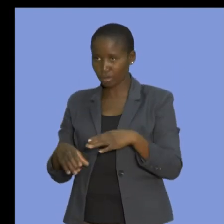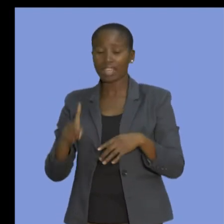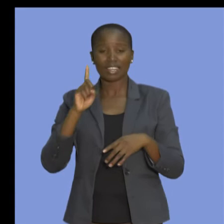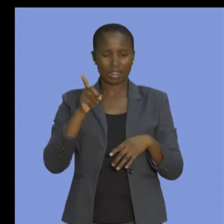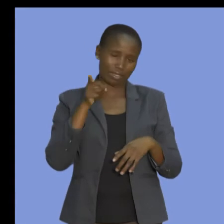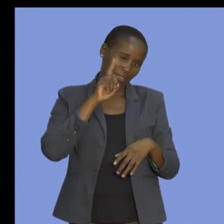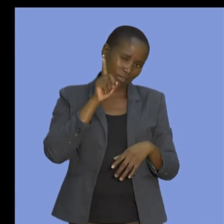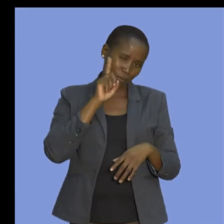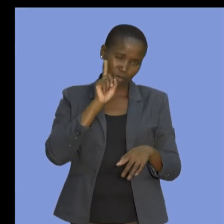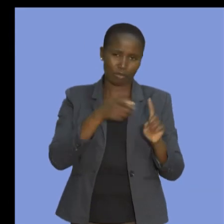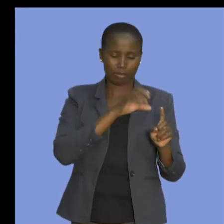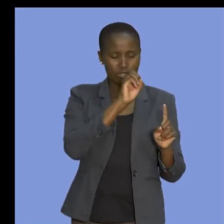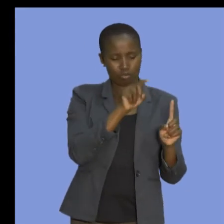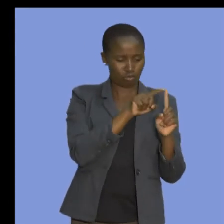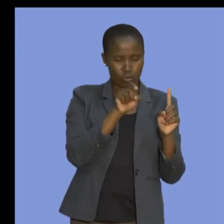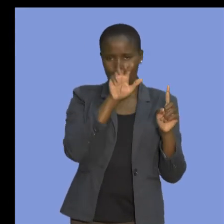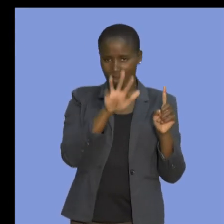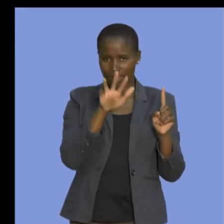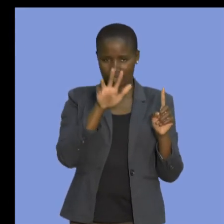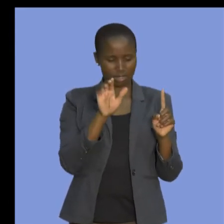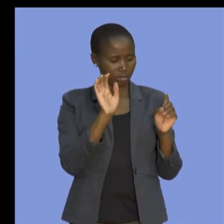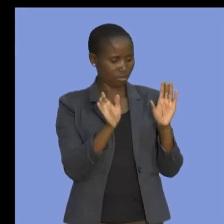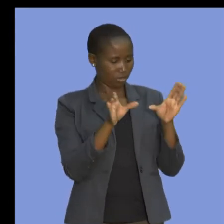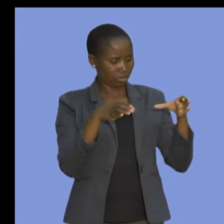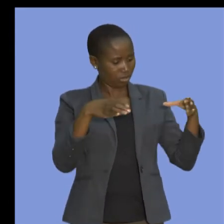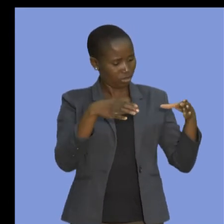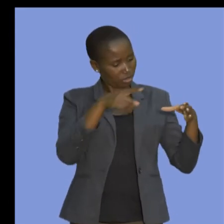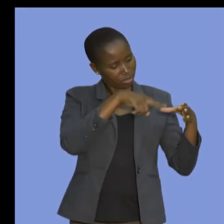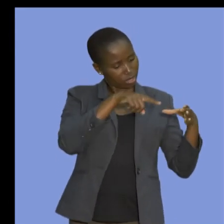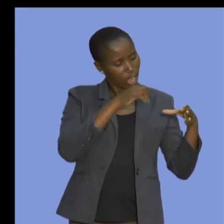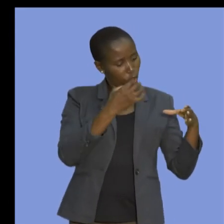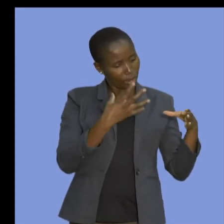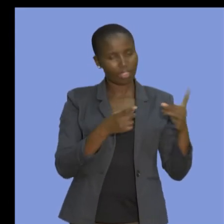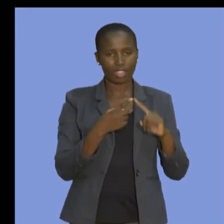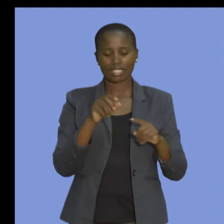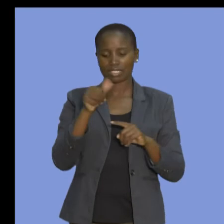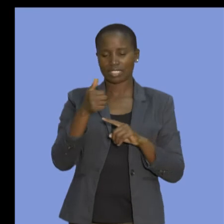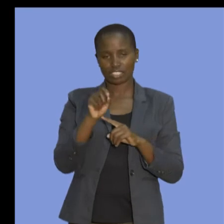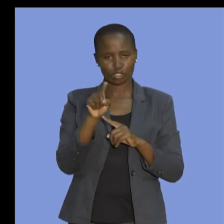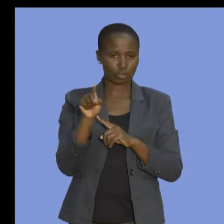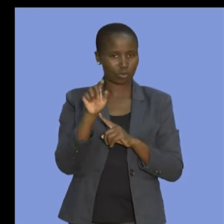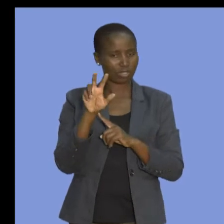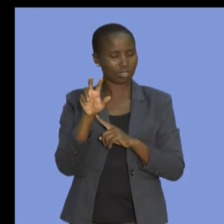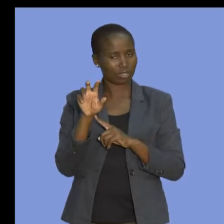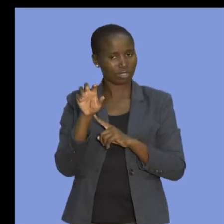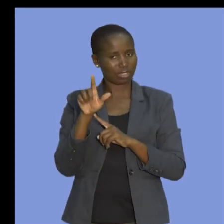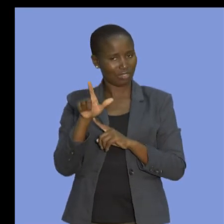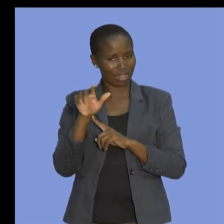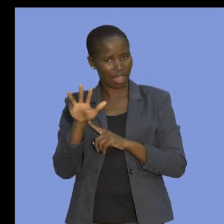and 39, 40, 59, 60, 79, 80, 99,